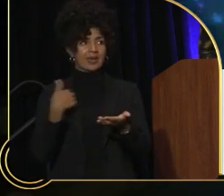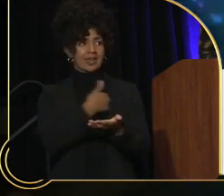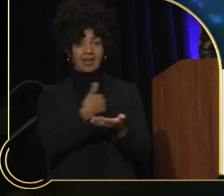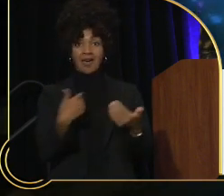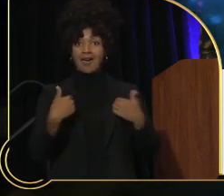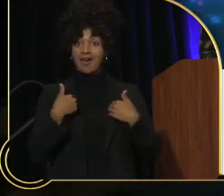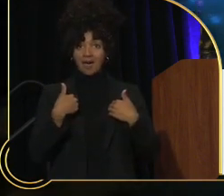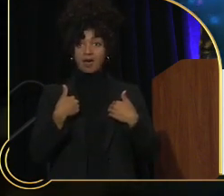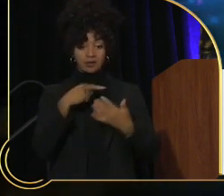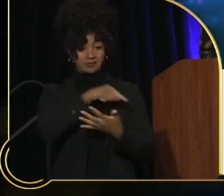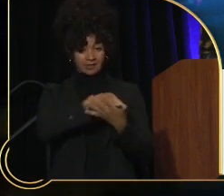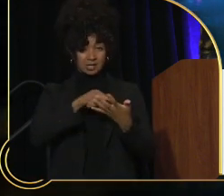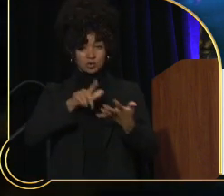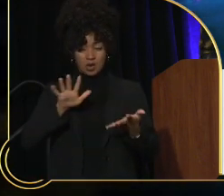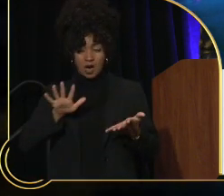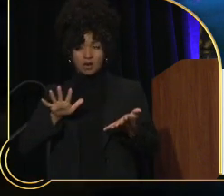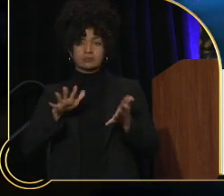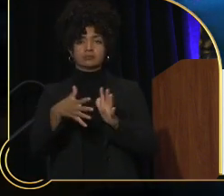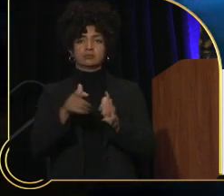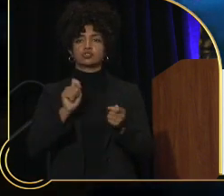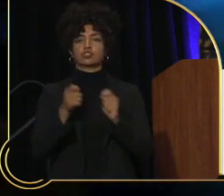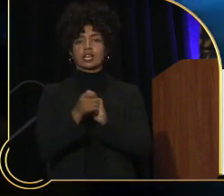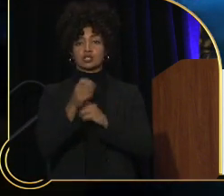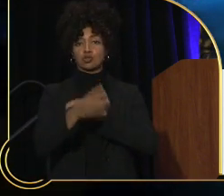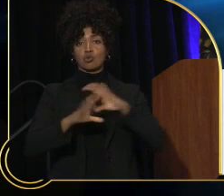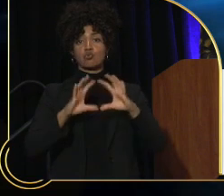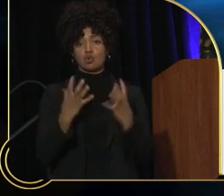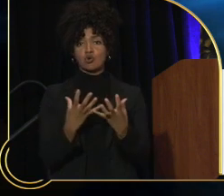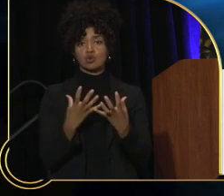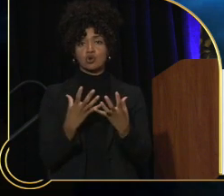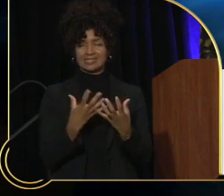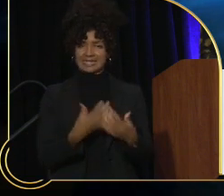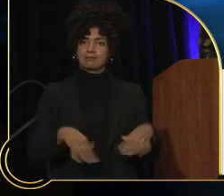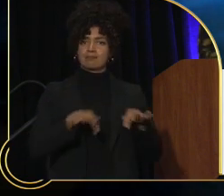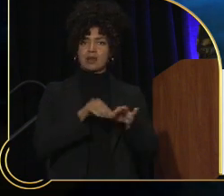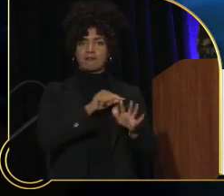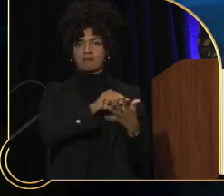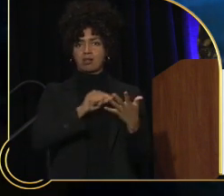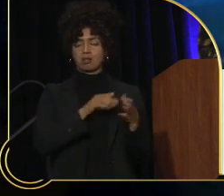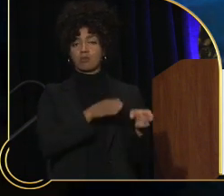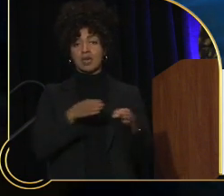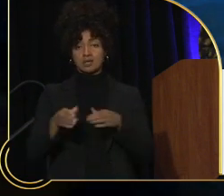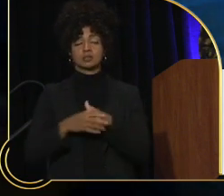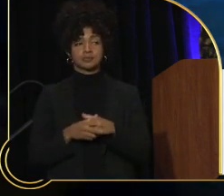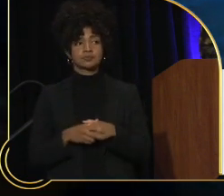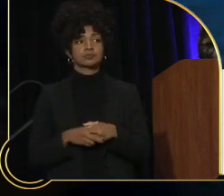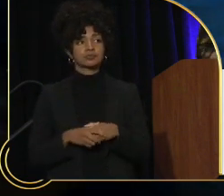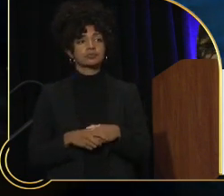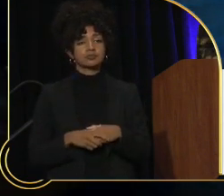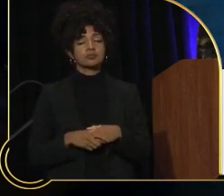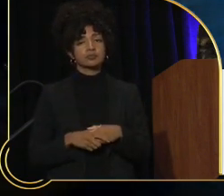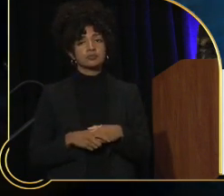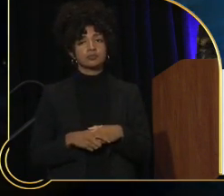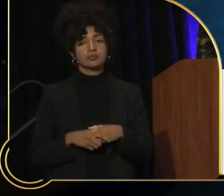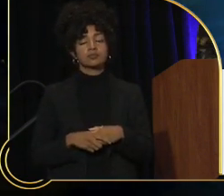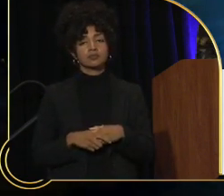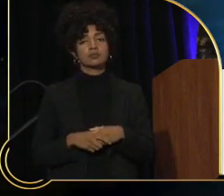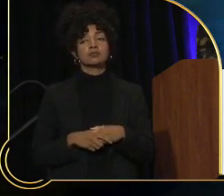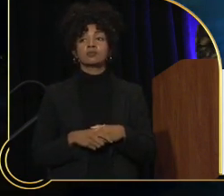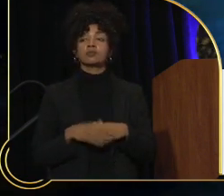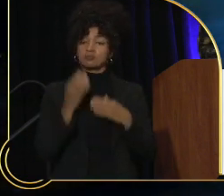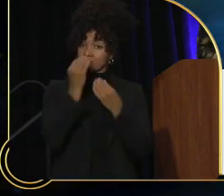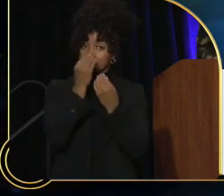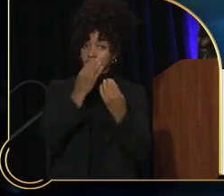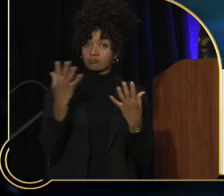world in meaningful ways. And let me assure you that fighting for a world